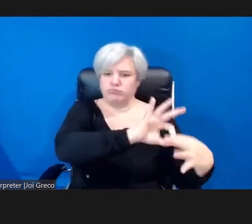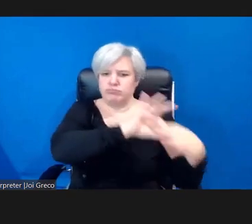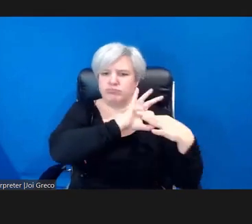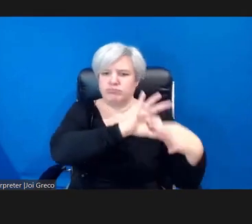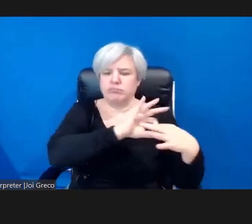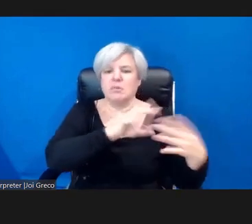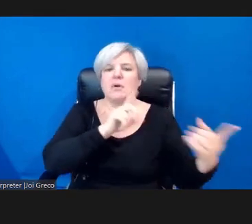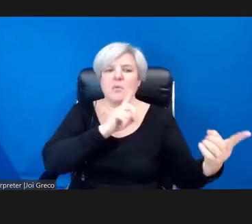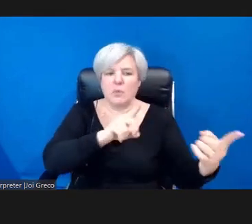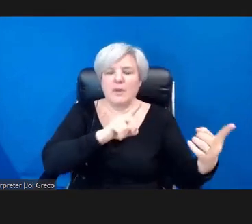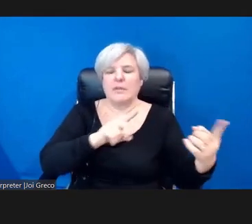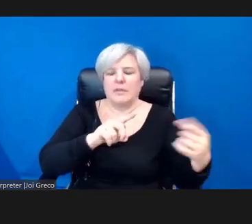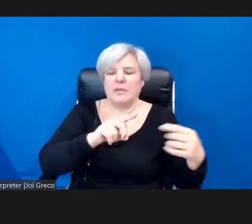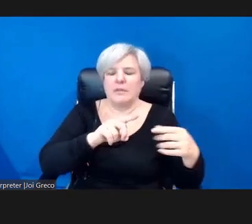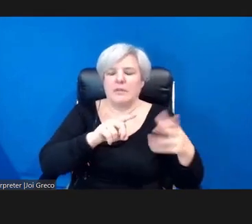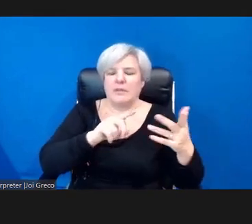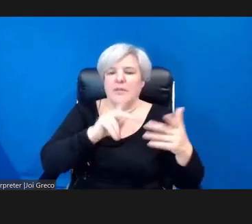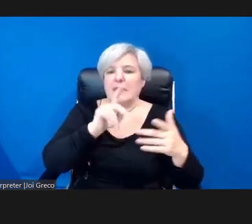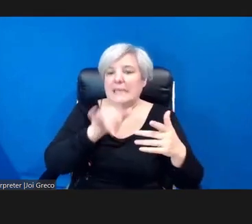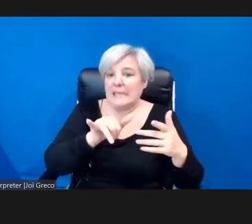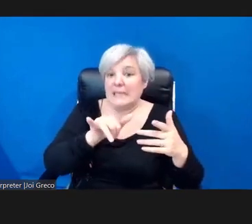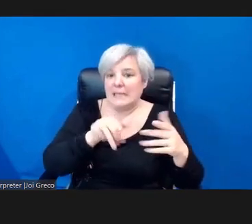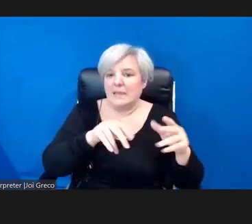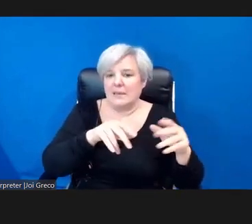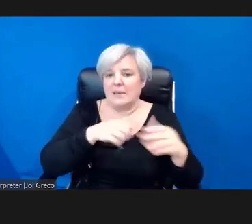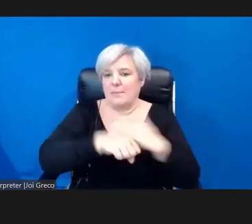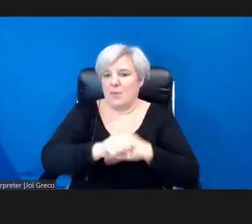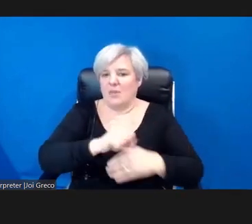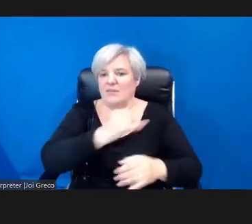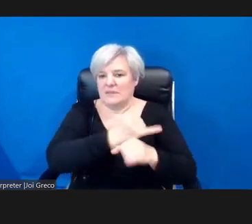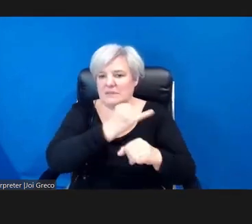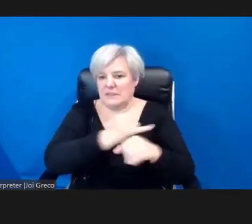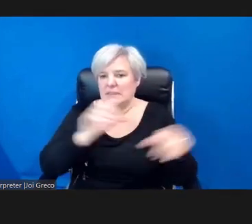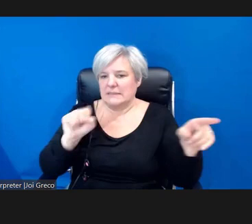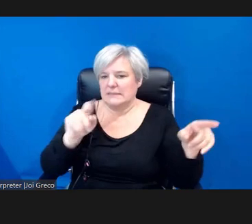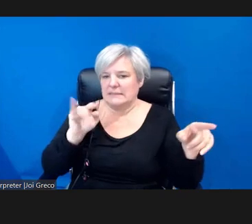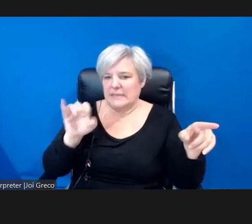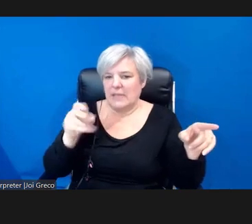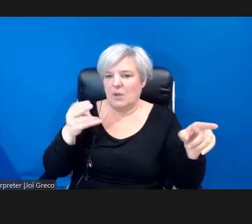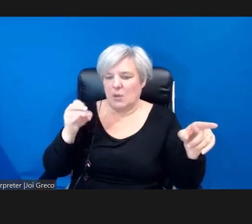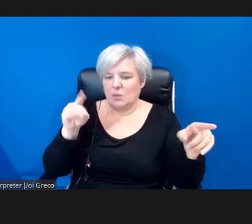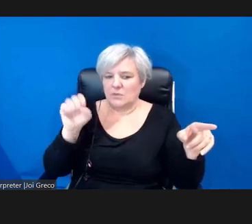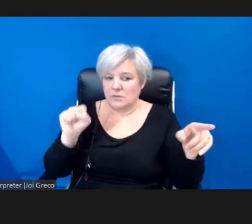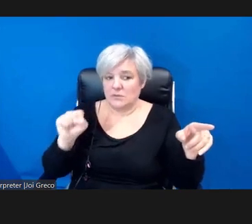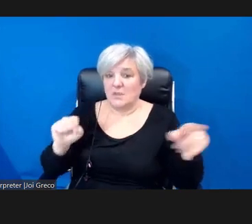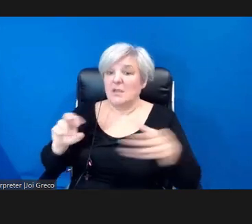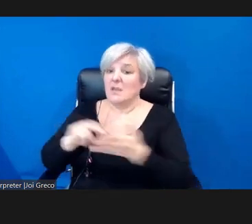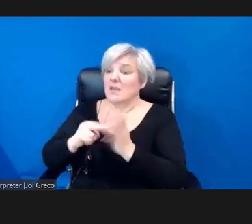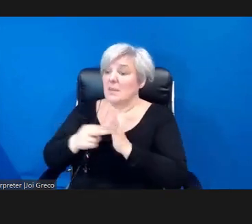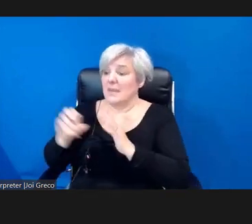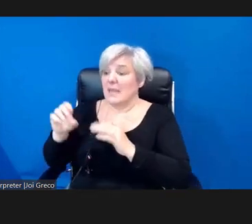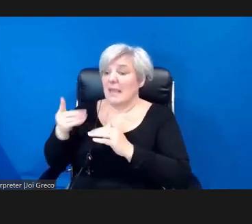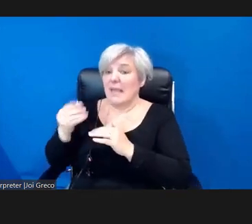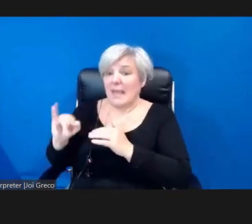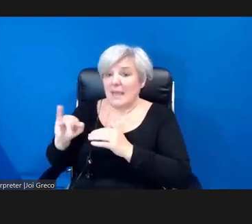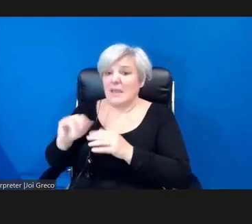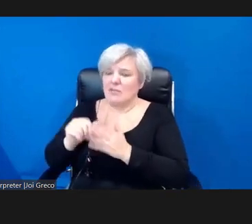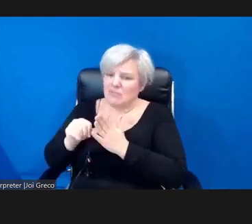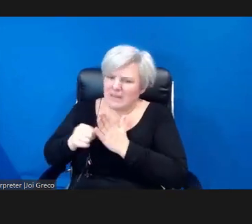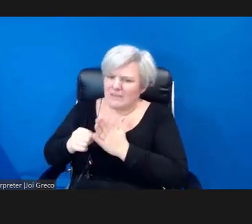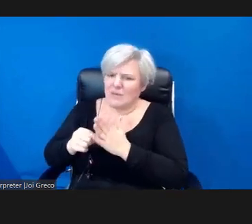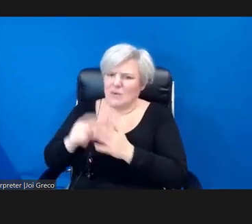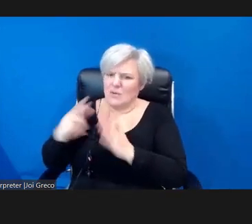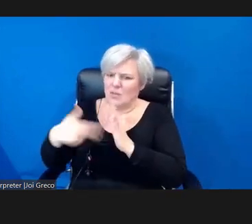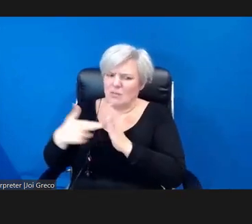birth facility stakeholders, gained buy-in for EHDI, reinforced the importance of their role in the